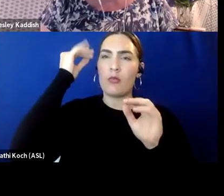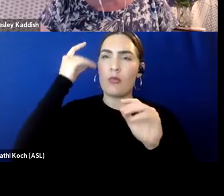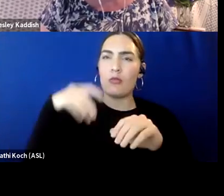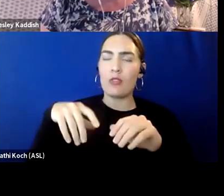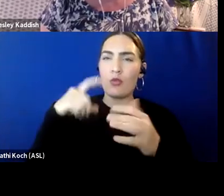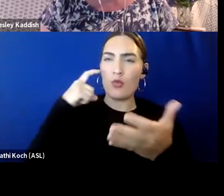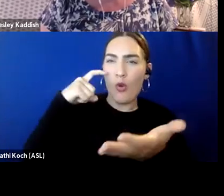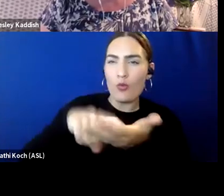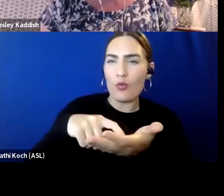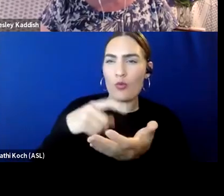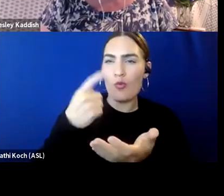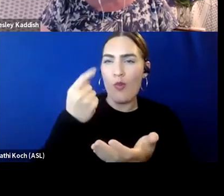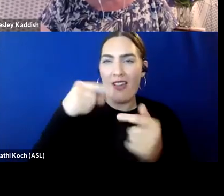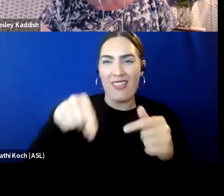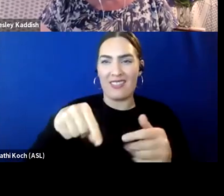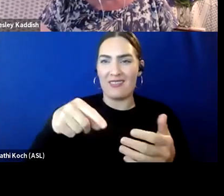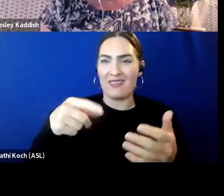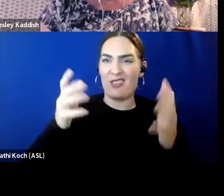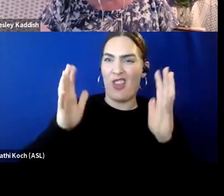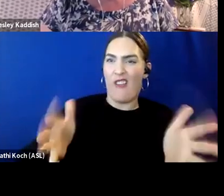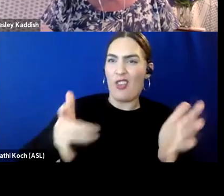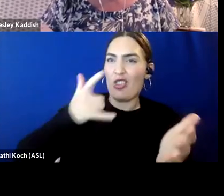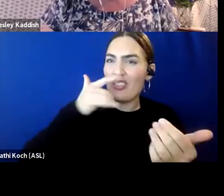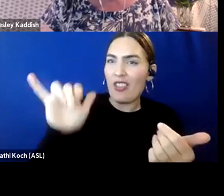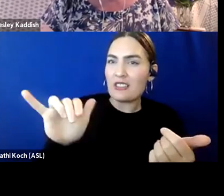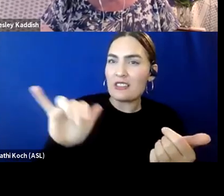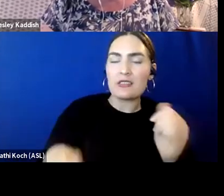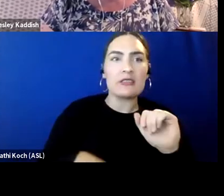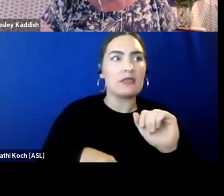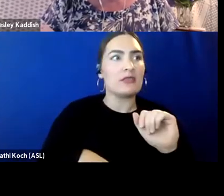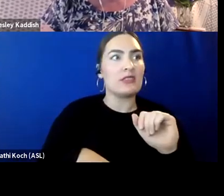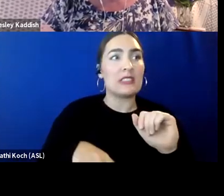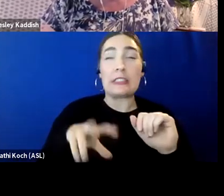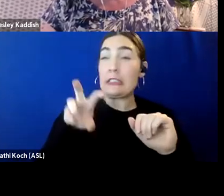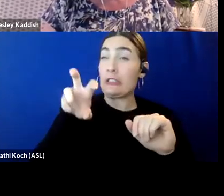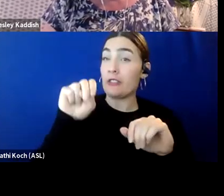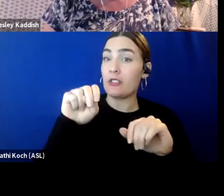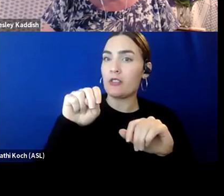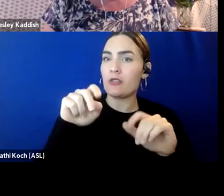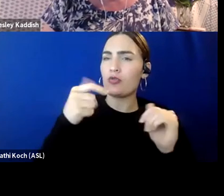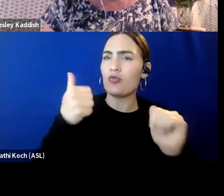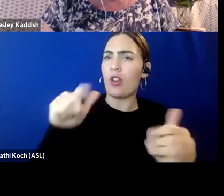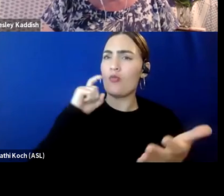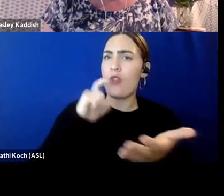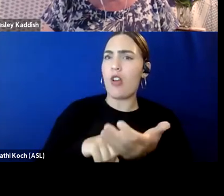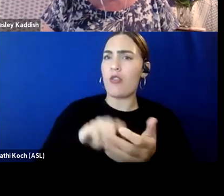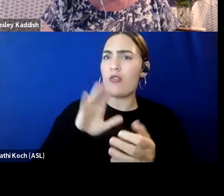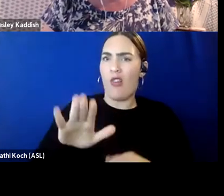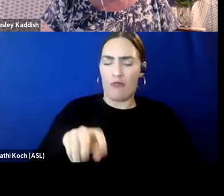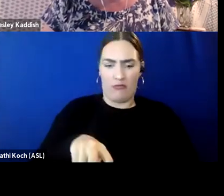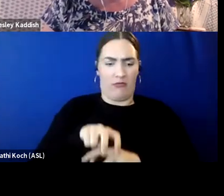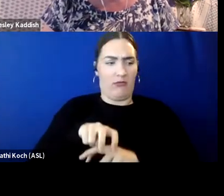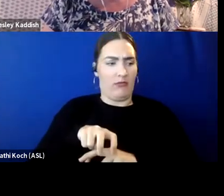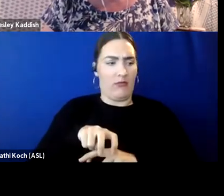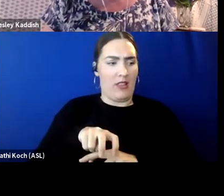way that this conversation is, or even the physical space that you're sitting in as you are